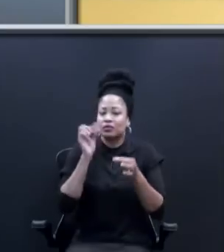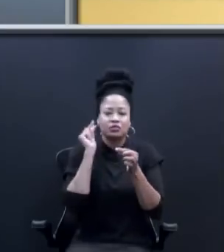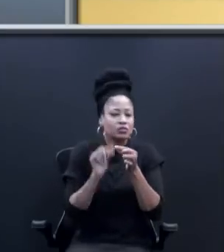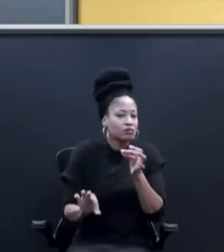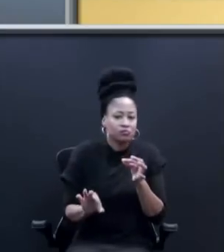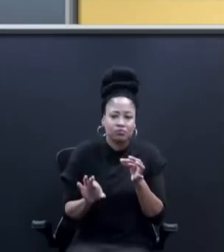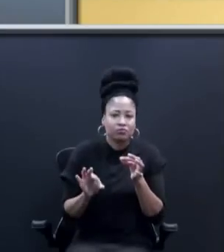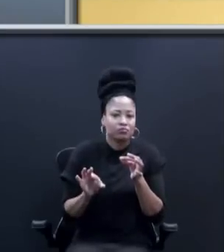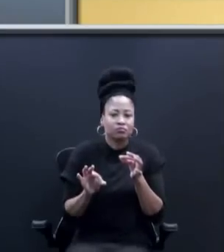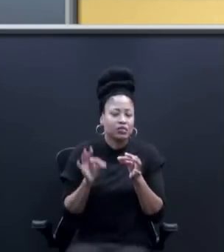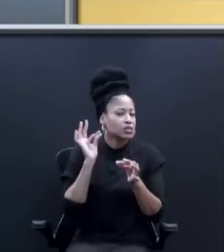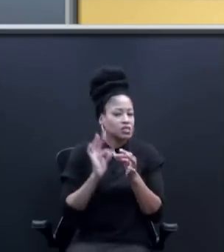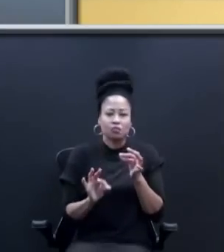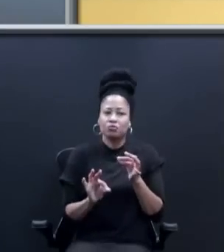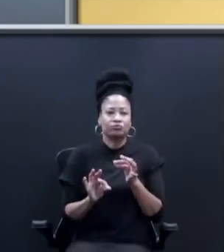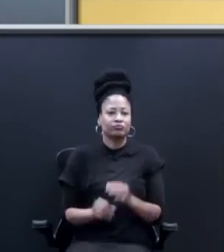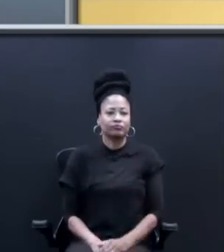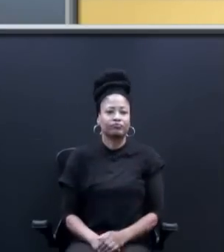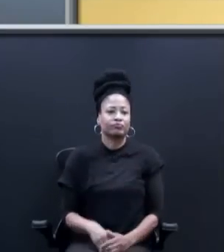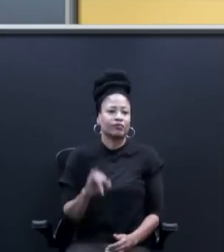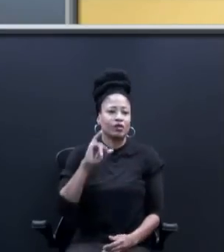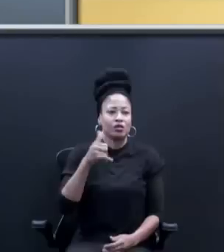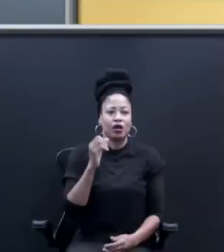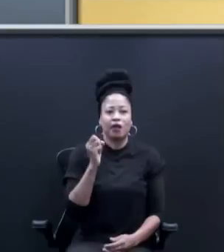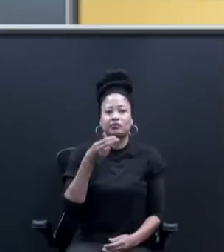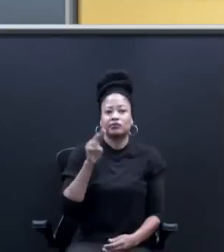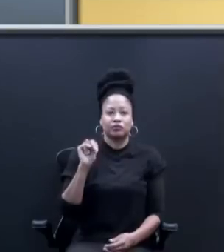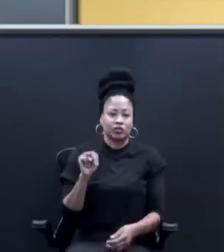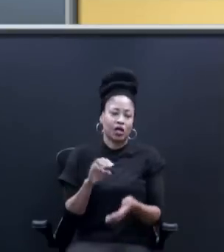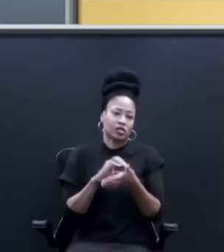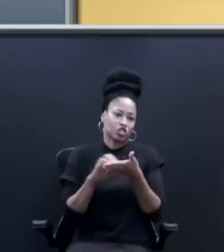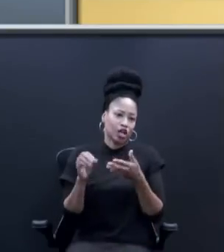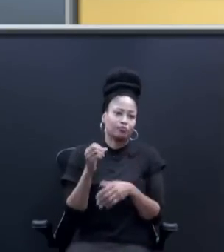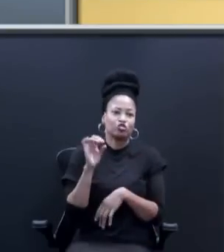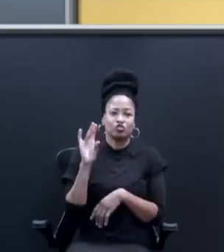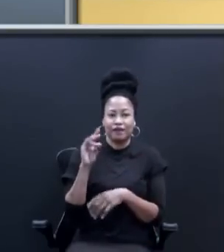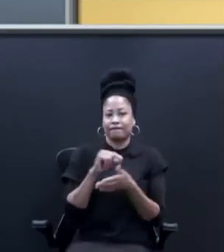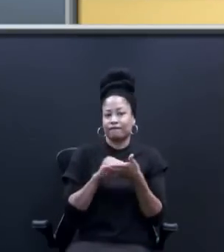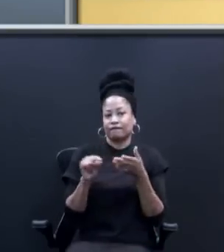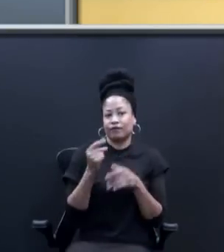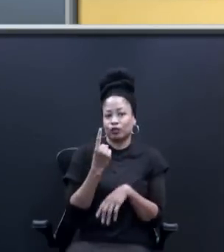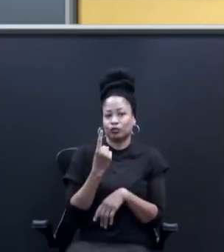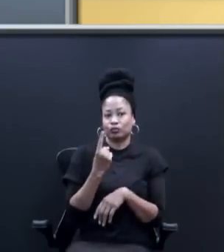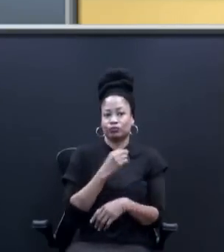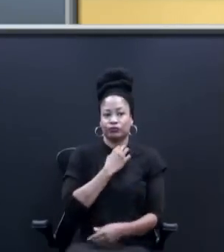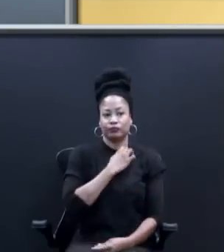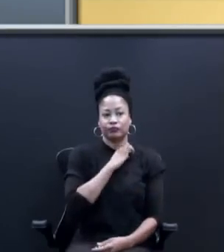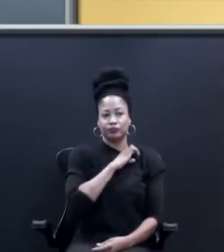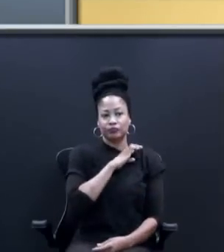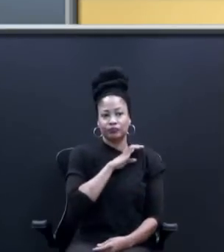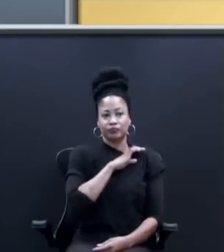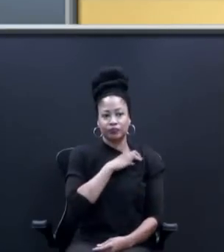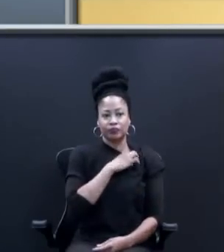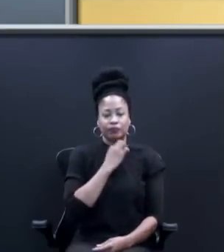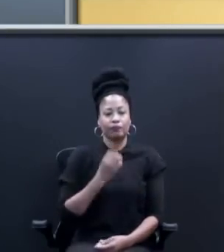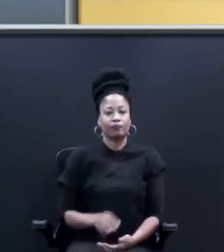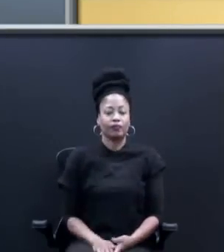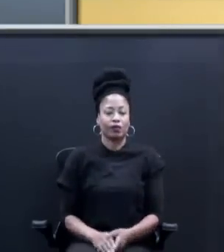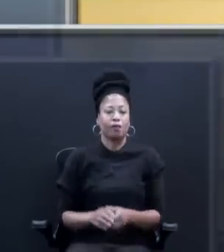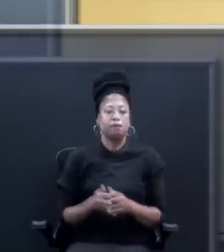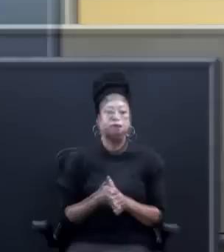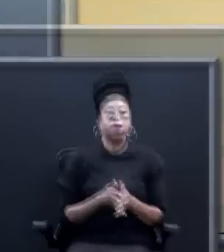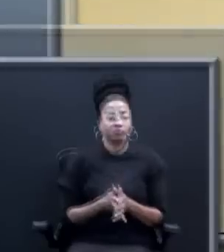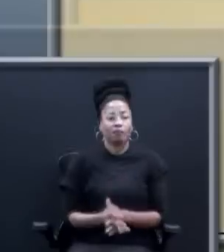St. John 7, we're going to start reading at verse 1. St. John chapter 7, and we're going to start reading at verse 1. Okay, go